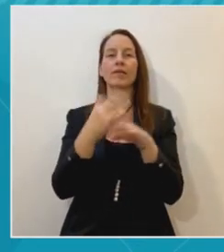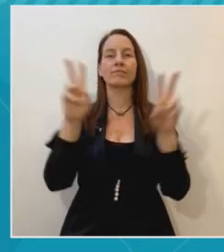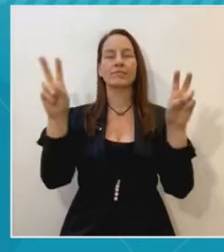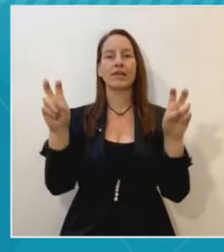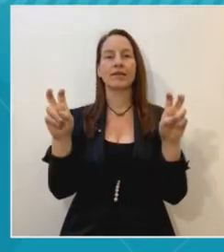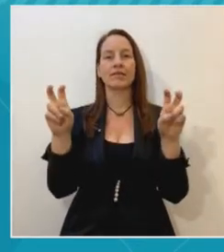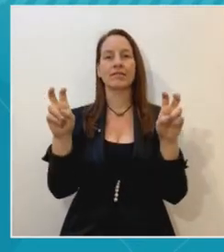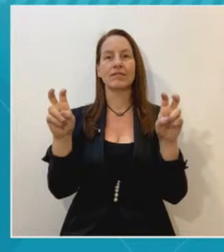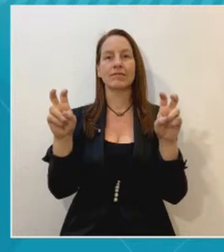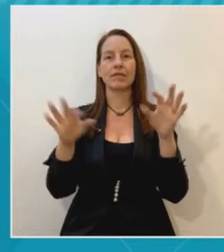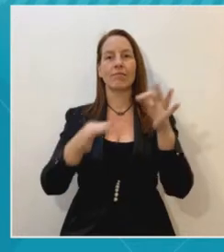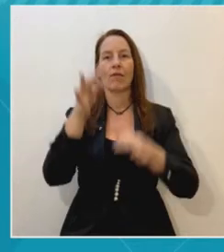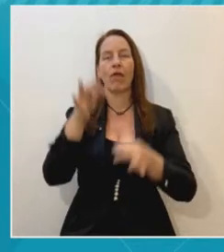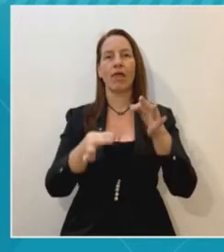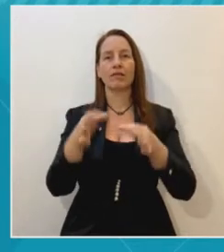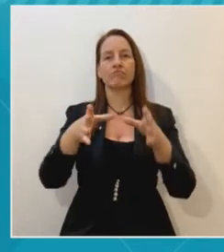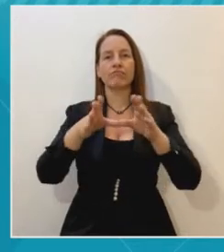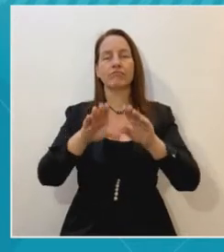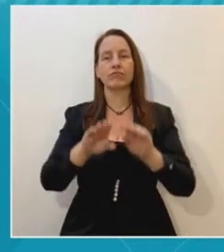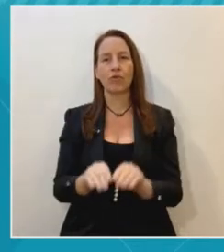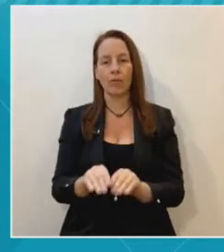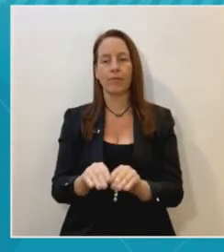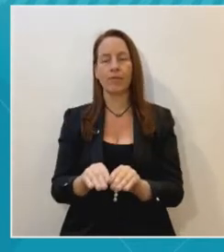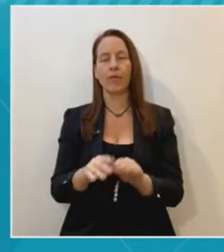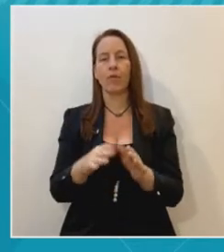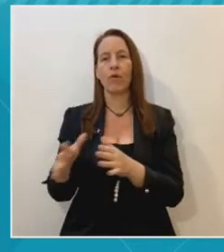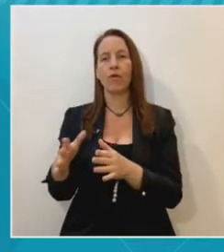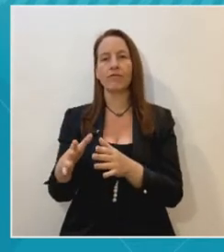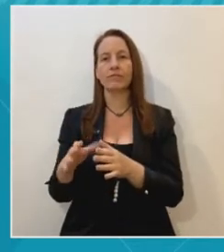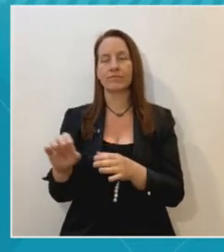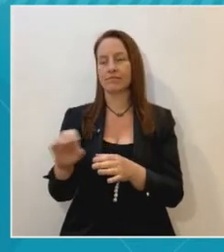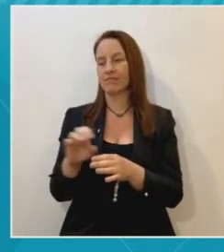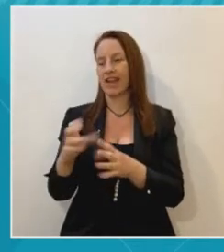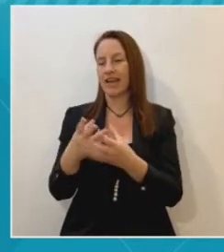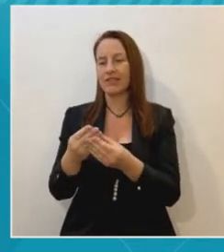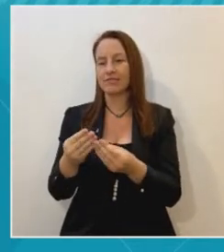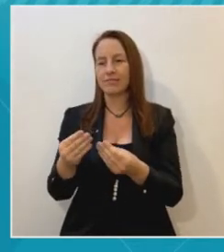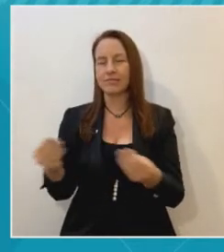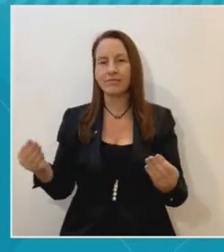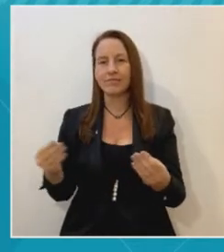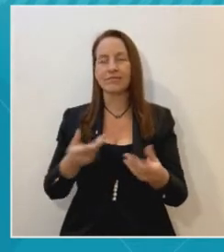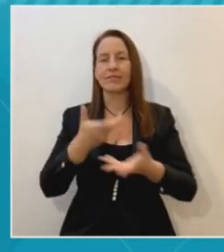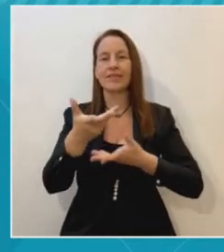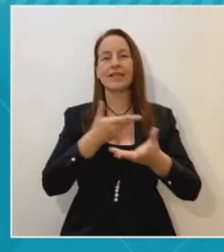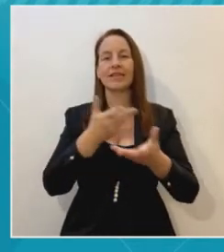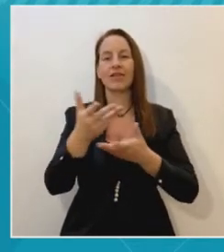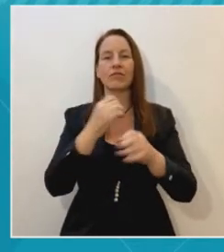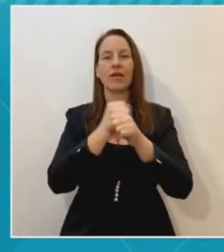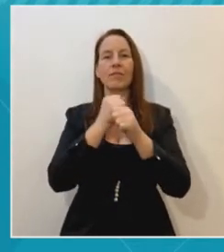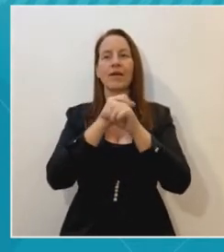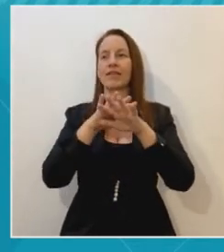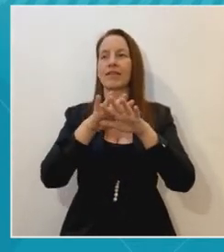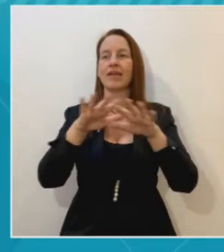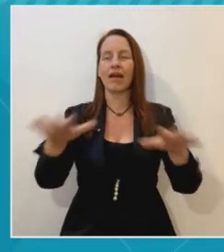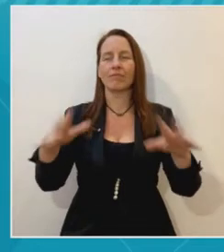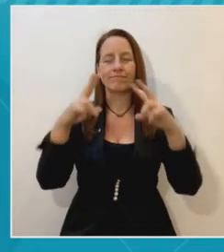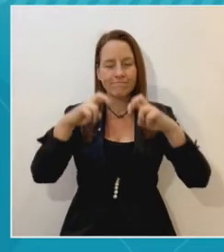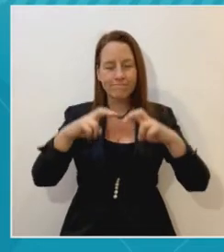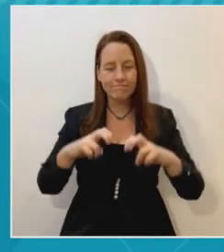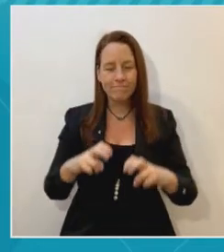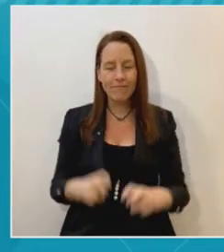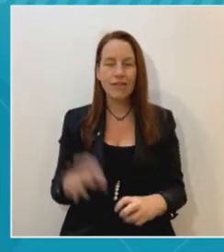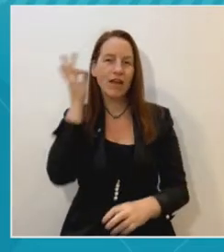Depoliticization of Desalination Discourse, Media Analysis of Hydro Policies for Climate Resilience